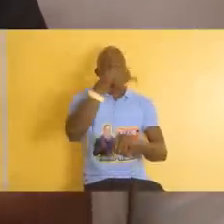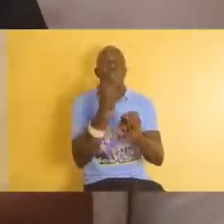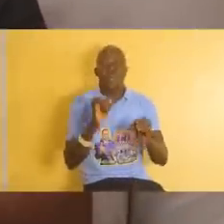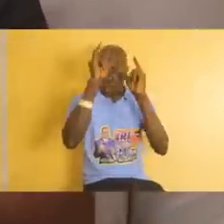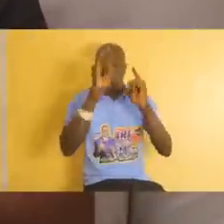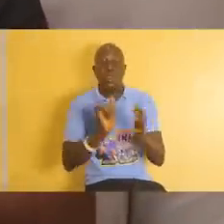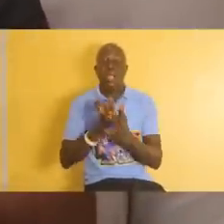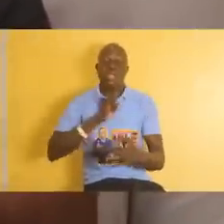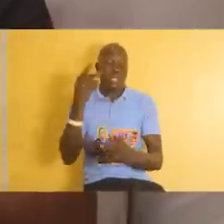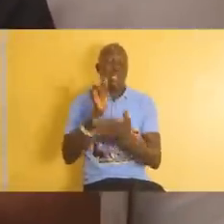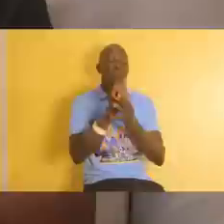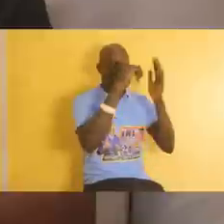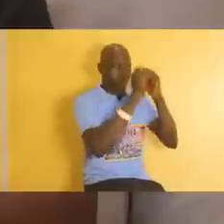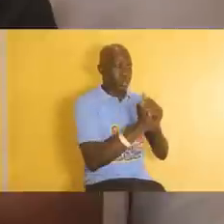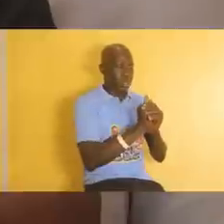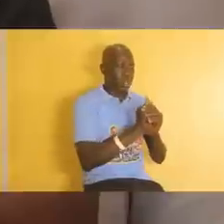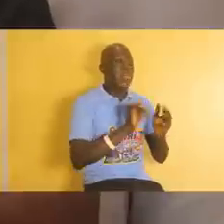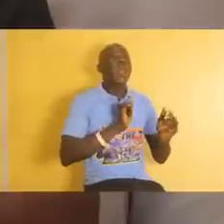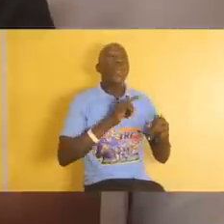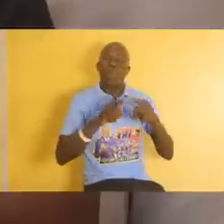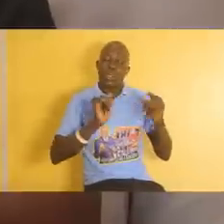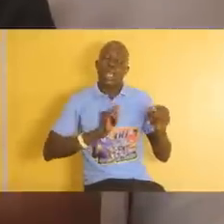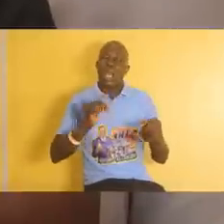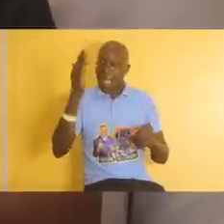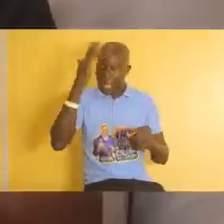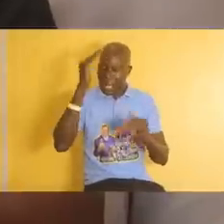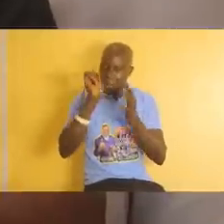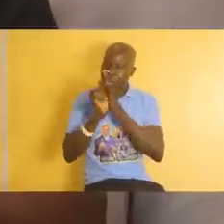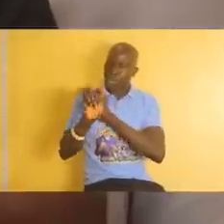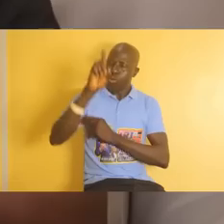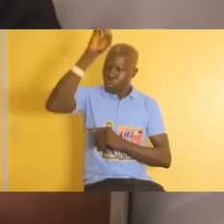the one they see physically is the one I they worship. They